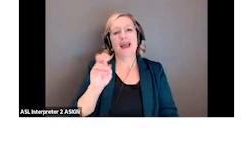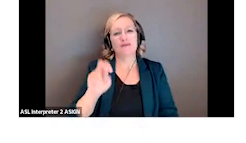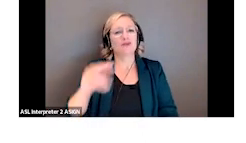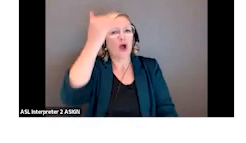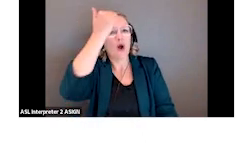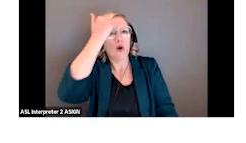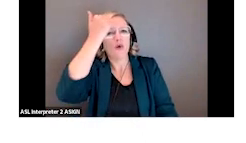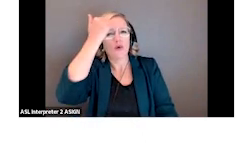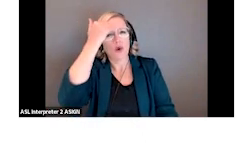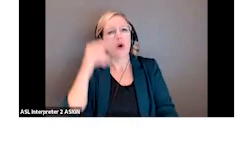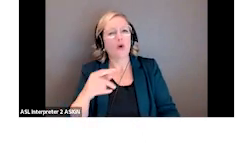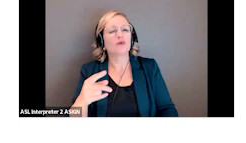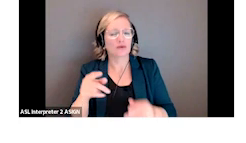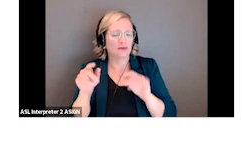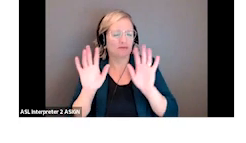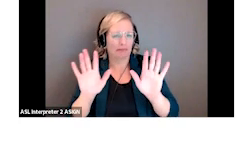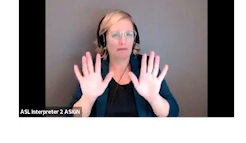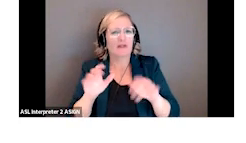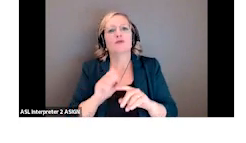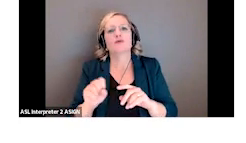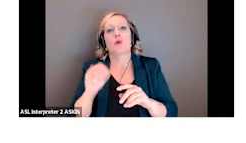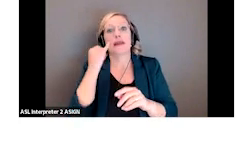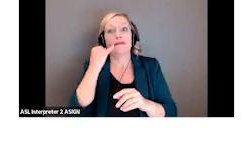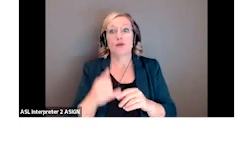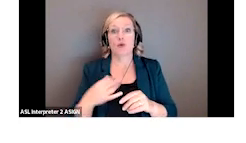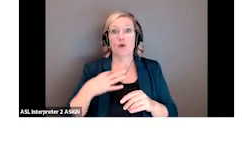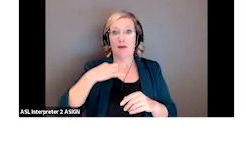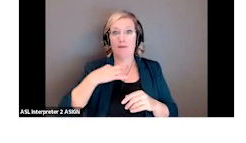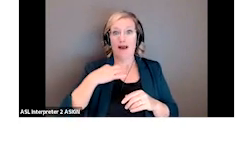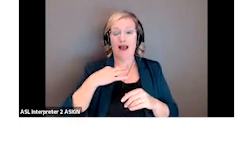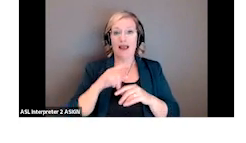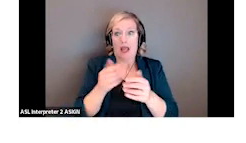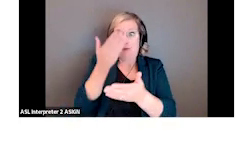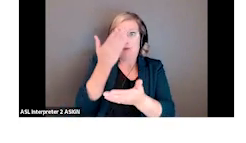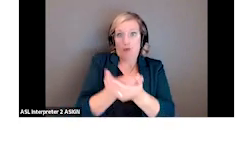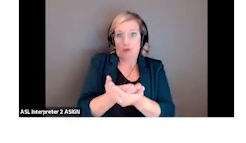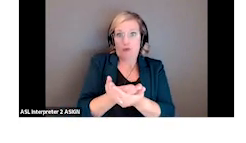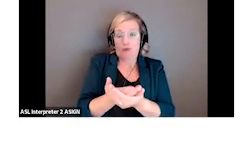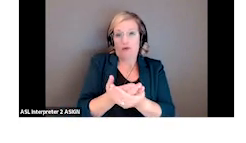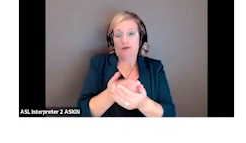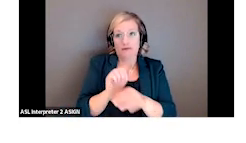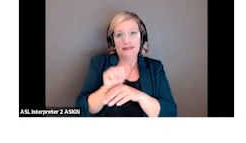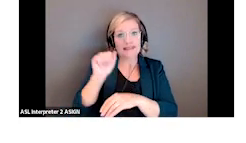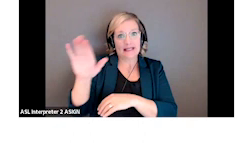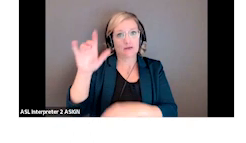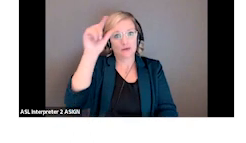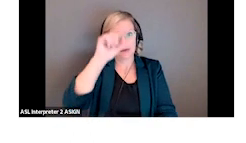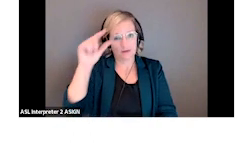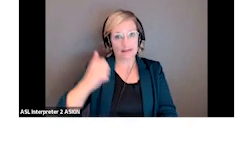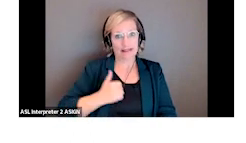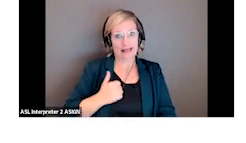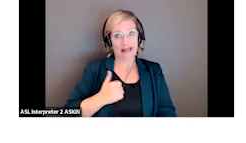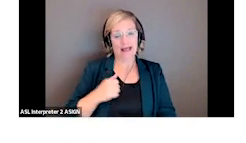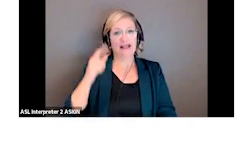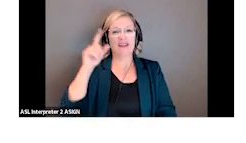trademark application as good enough. So as long as we have it filed with the Government of Canada, then we can use